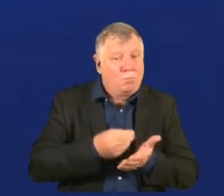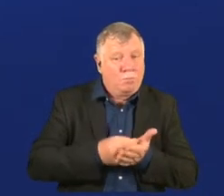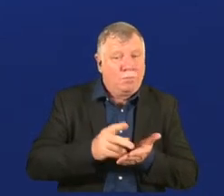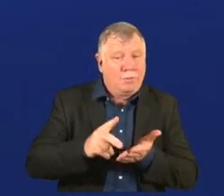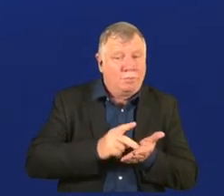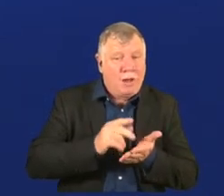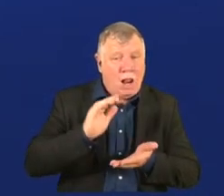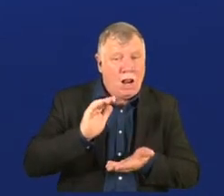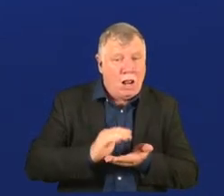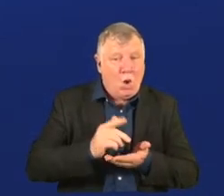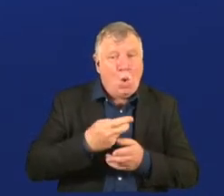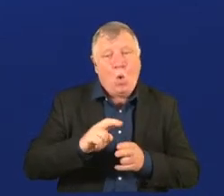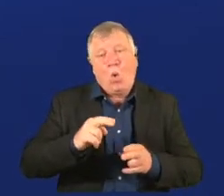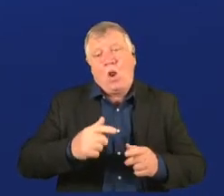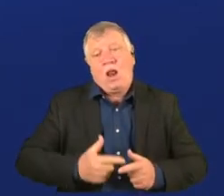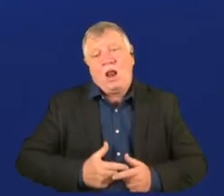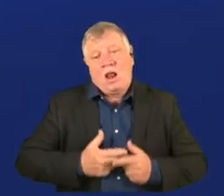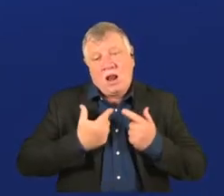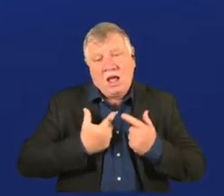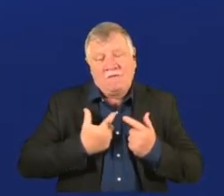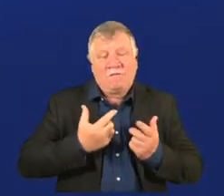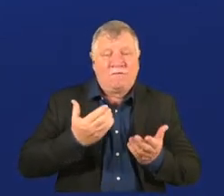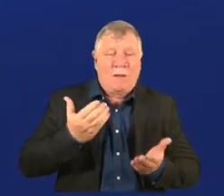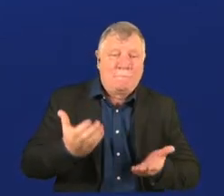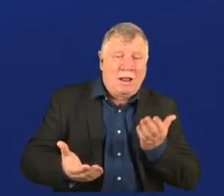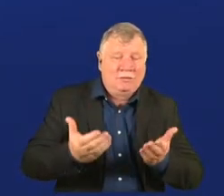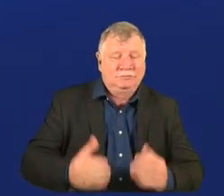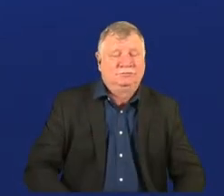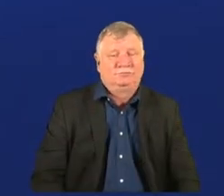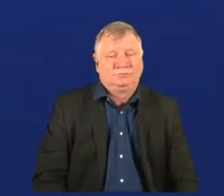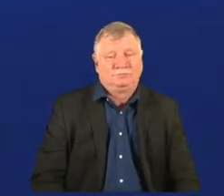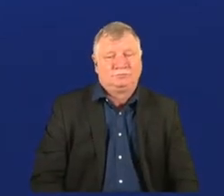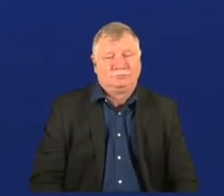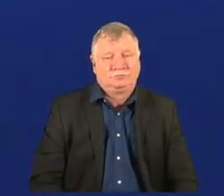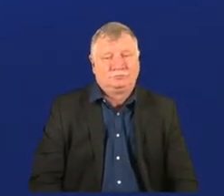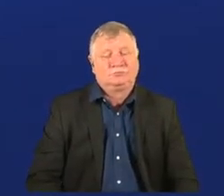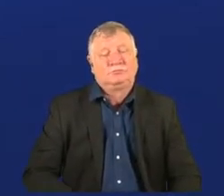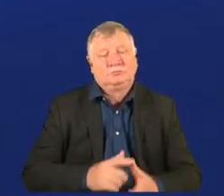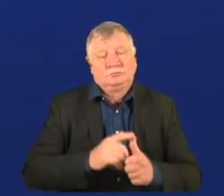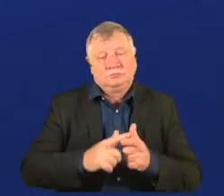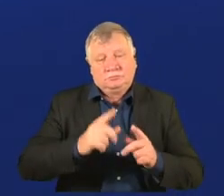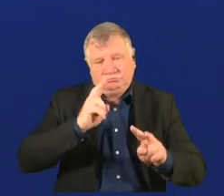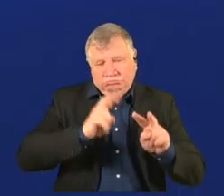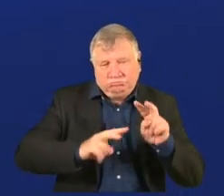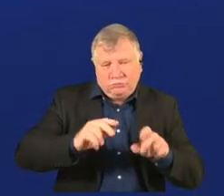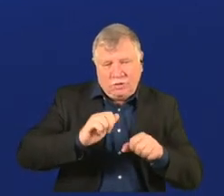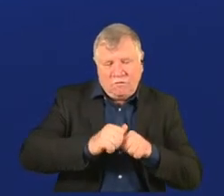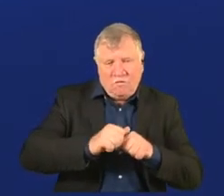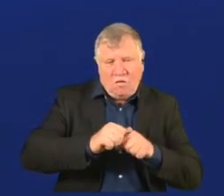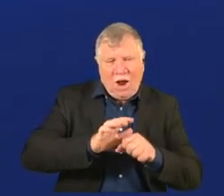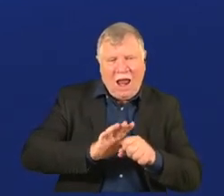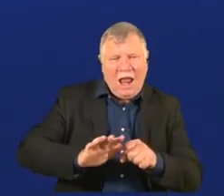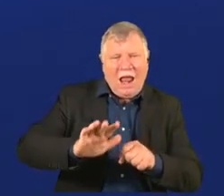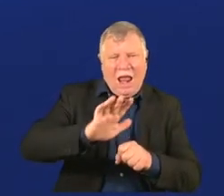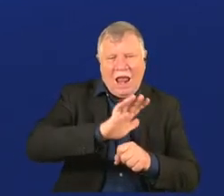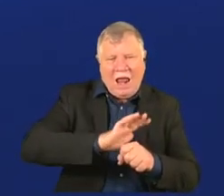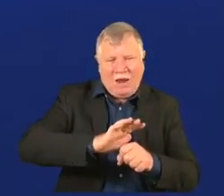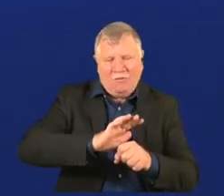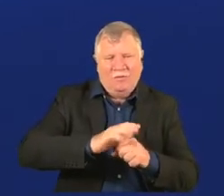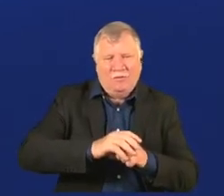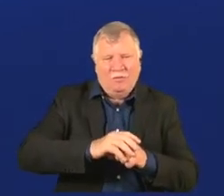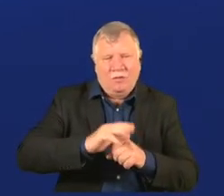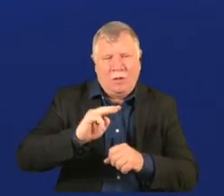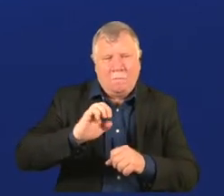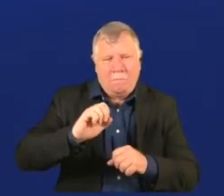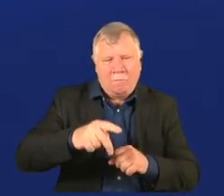or work-life balance. We also did our analysis by geography. And this is quite important because